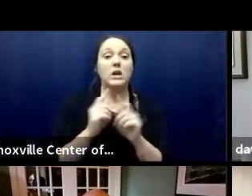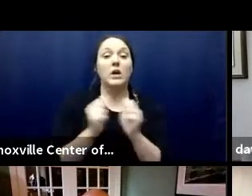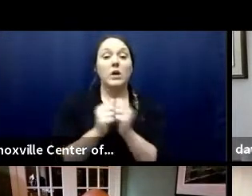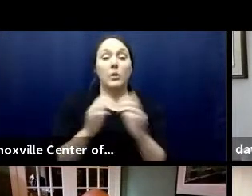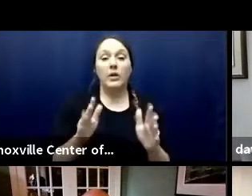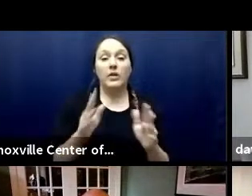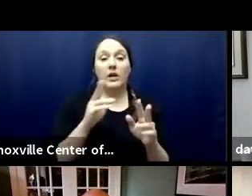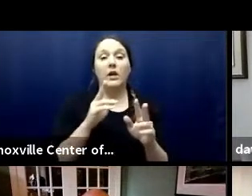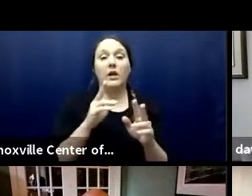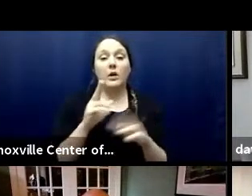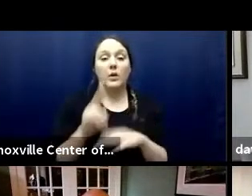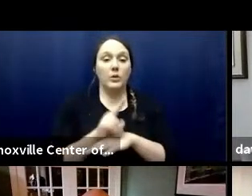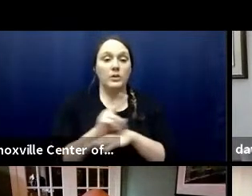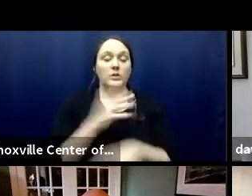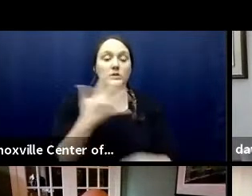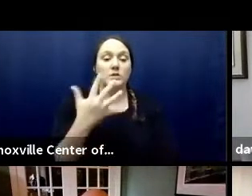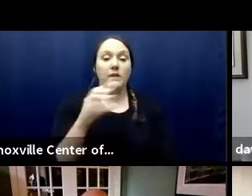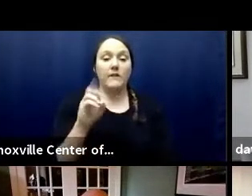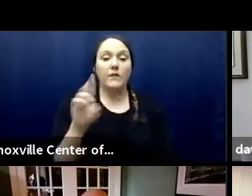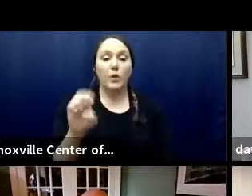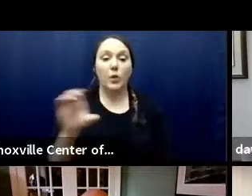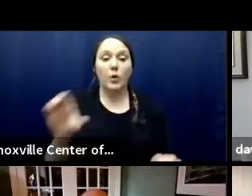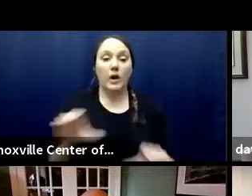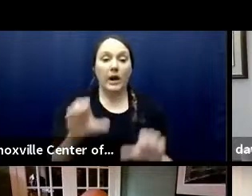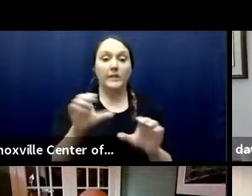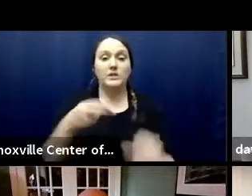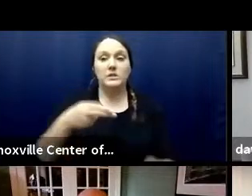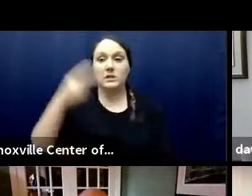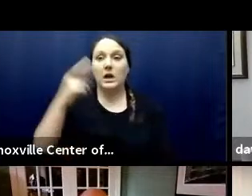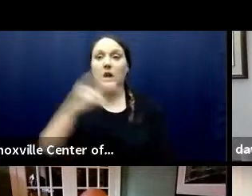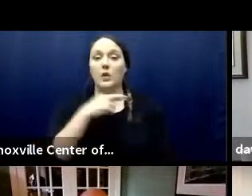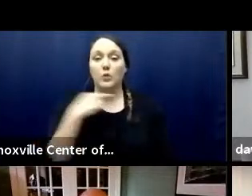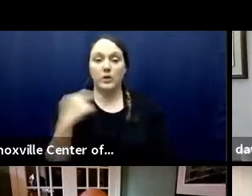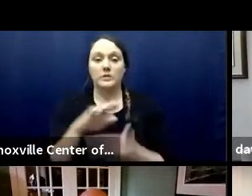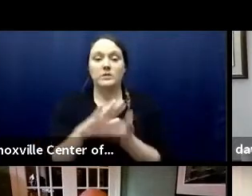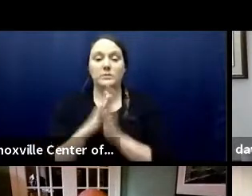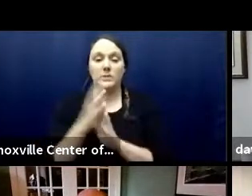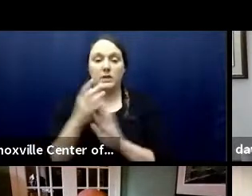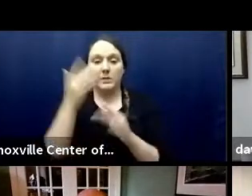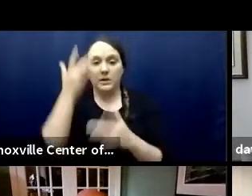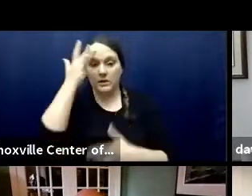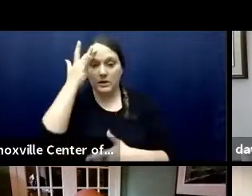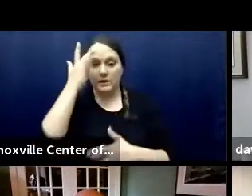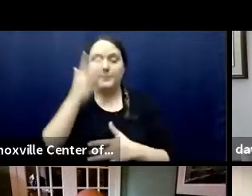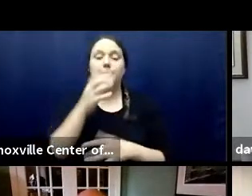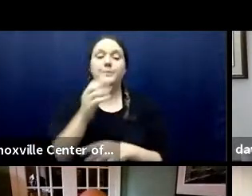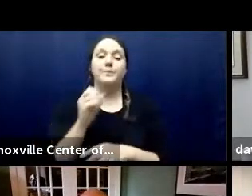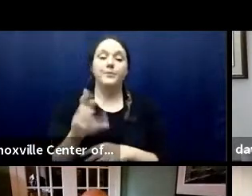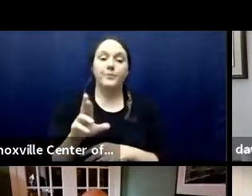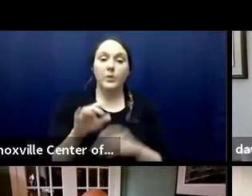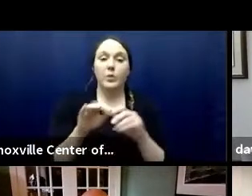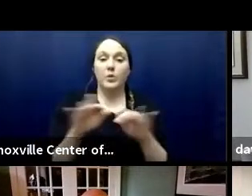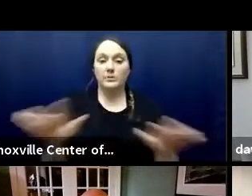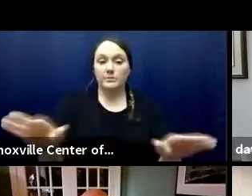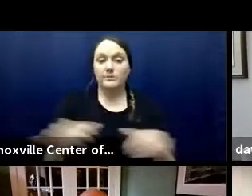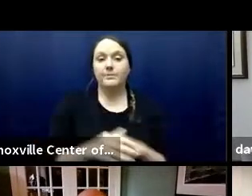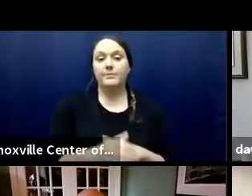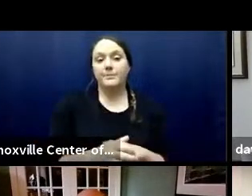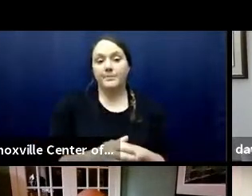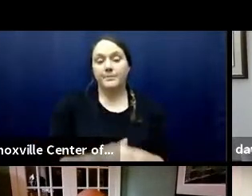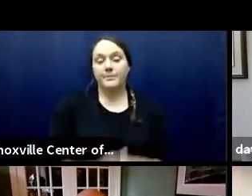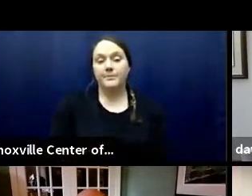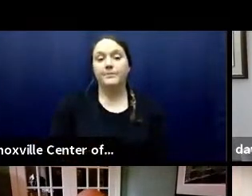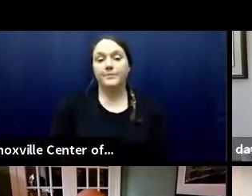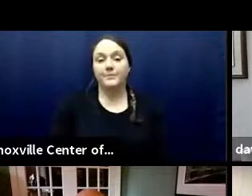without observing the 5 core actions, the higher the risk of them becoming ill and or increasing illness within